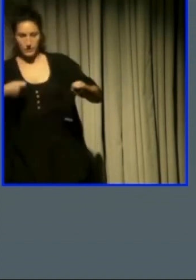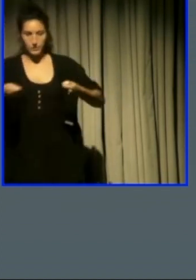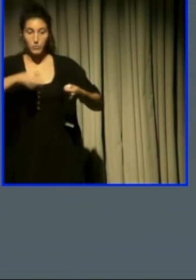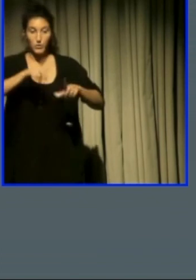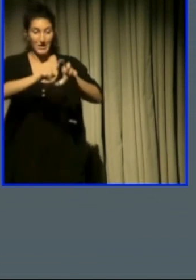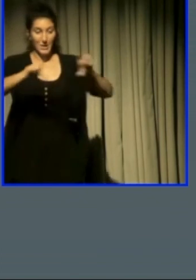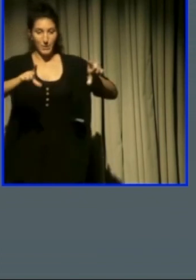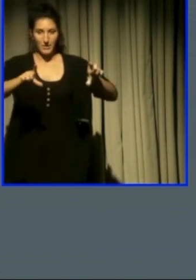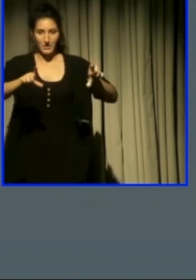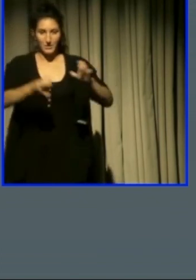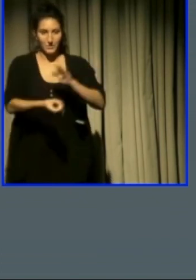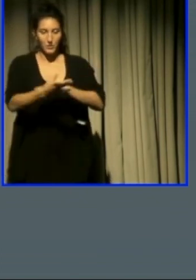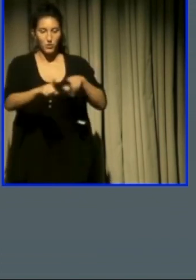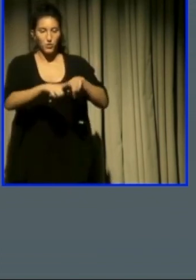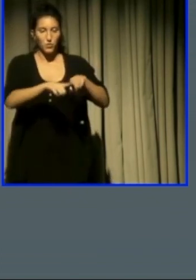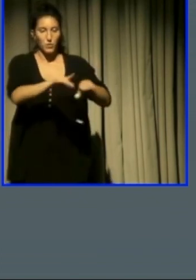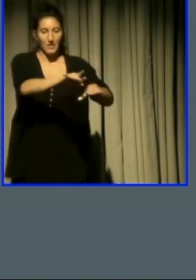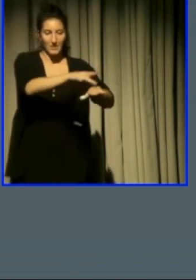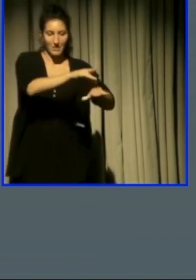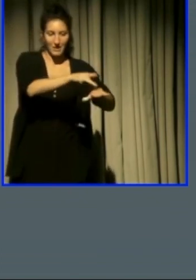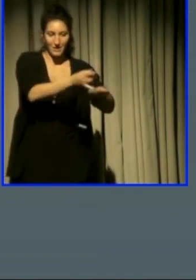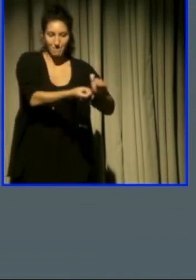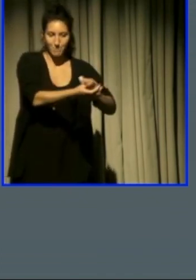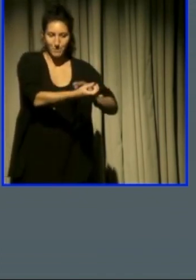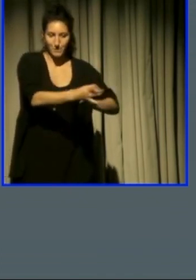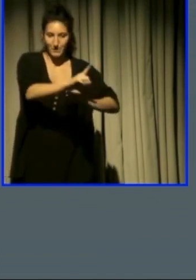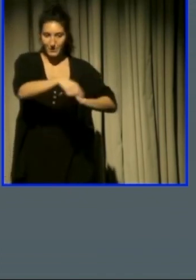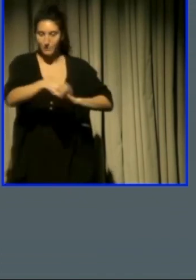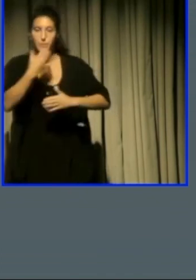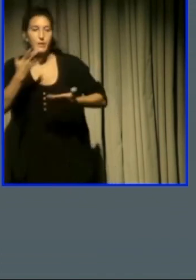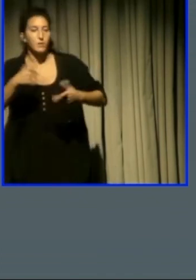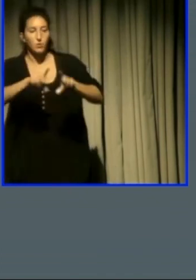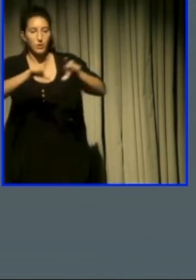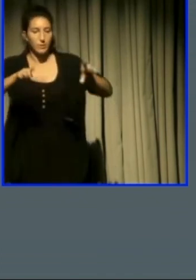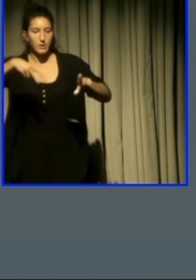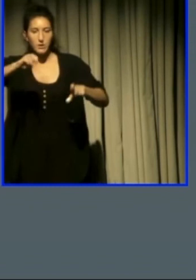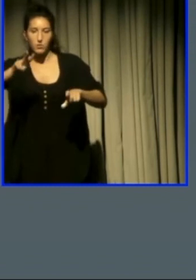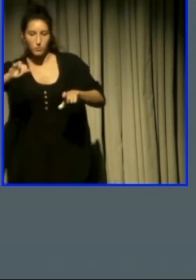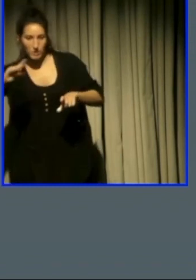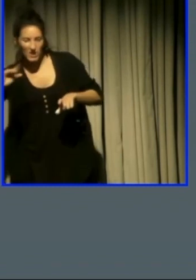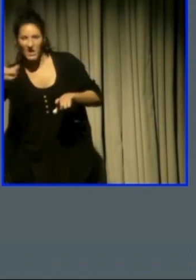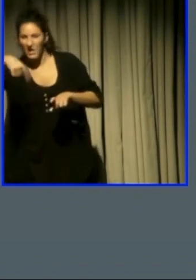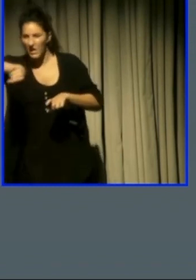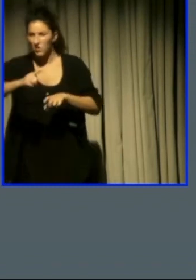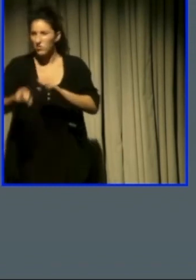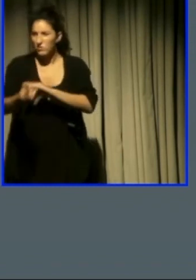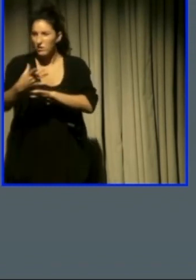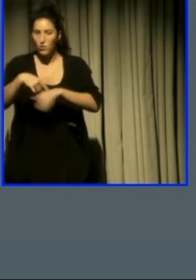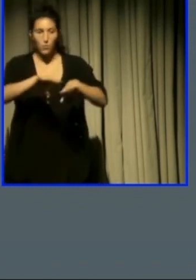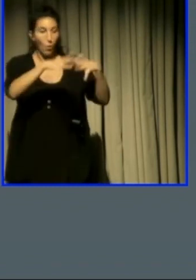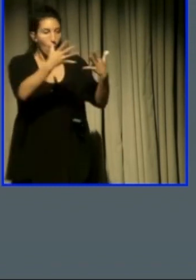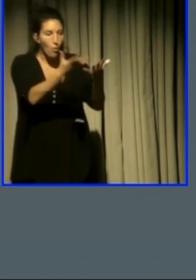So there's a technology company called NVIDIA, and they're creating a virtual world that is a digital